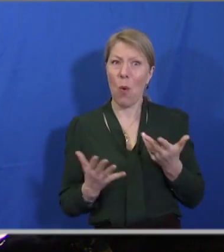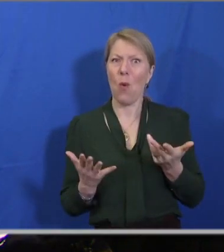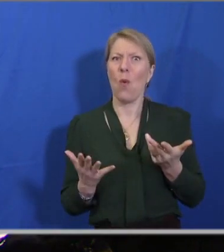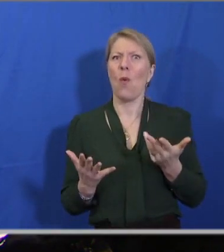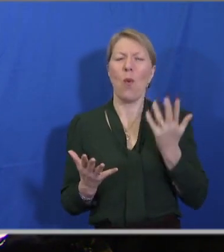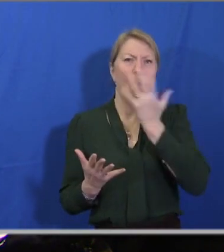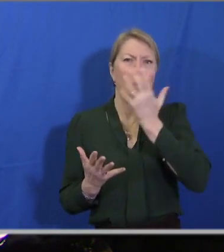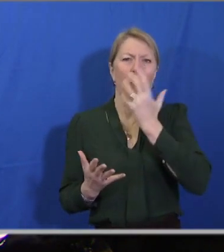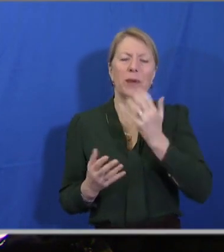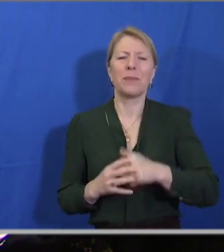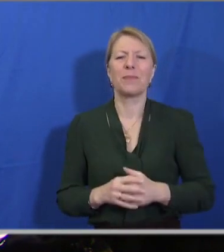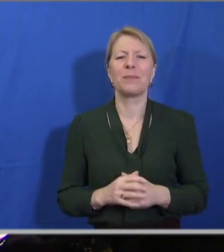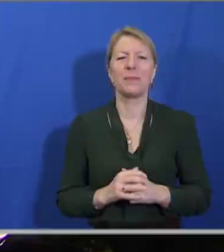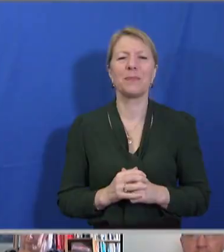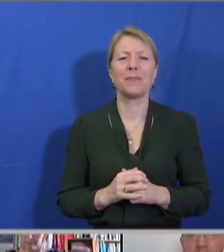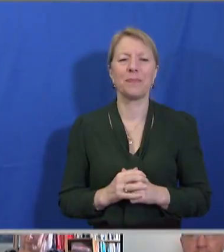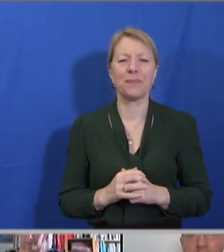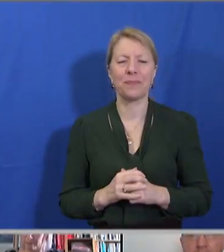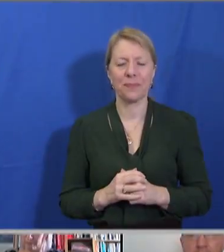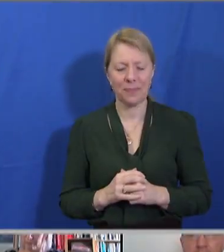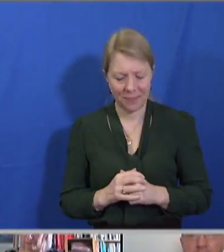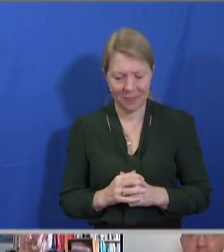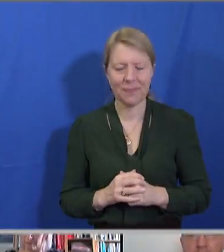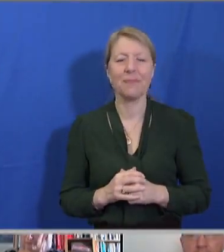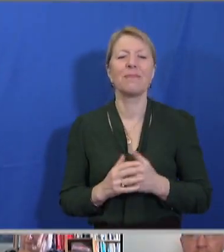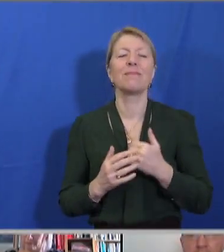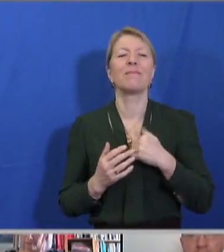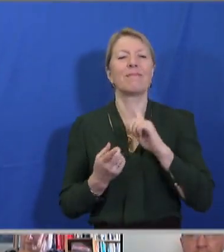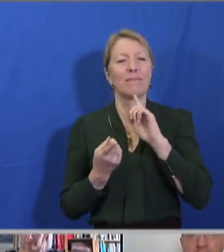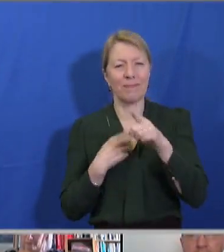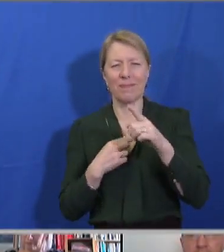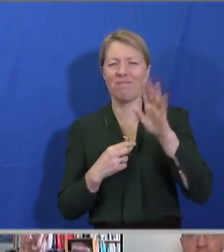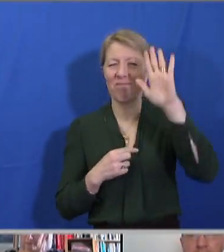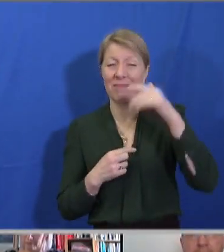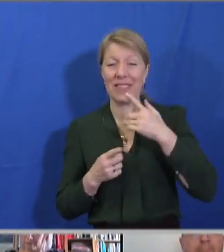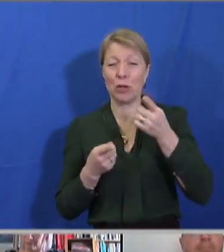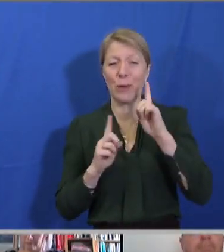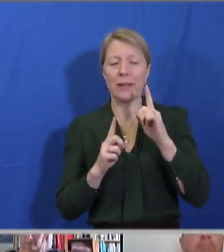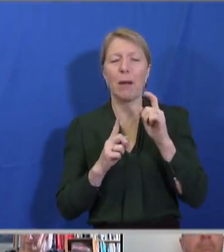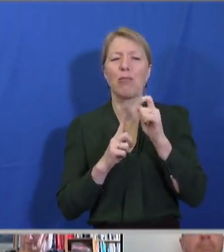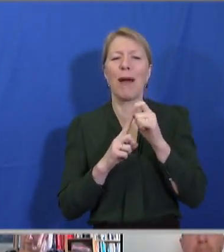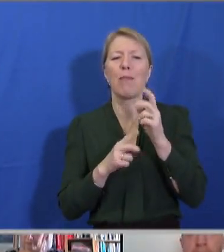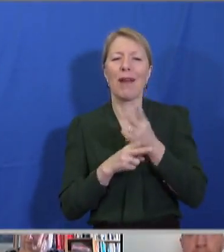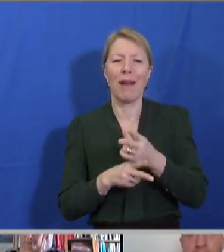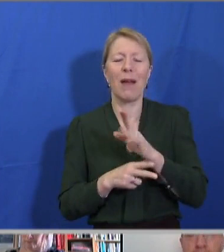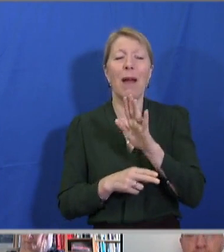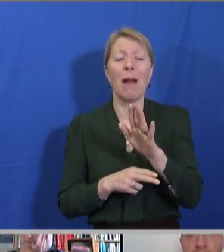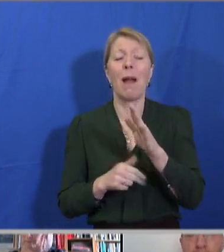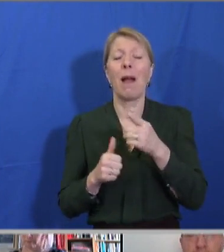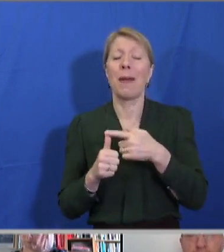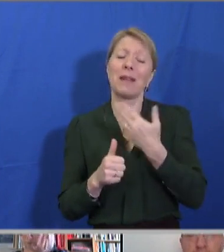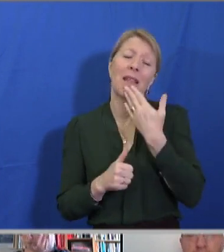Actually, Chair, I can come in on that one. Gerard Cassidy, Director of Primary Care. Go ahead, Gerard. Thank you. Yeah, Amanda, I'm sorry, thank you for the question. I